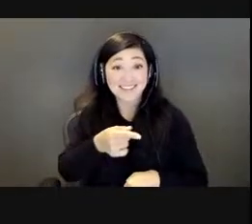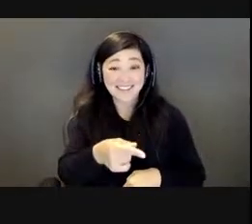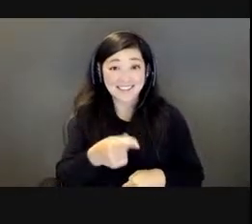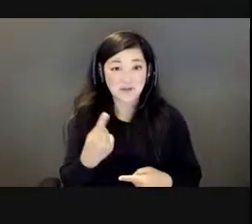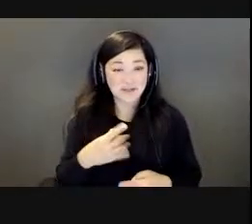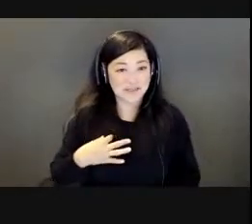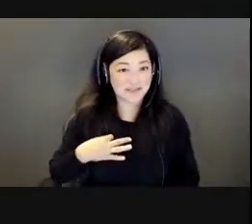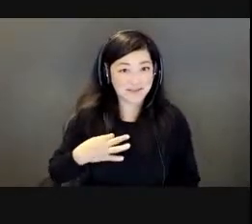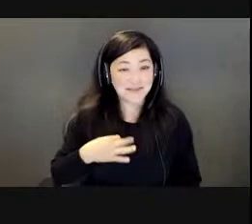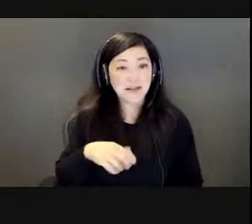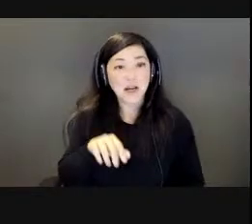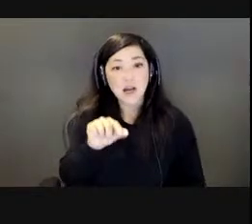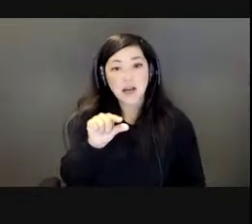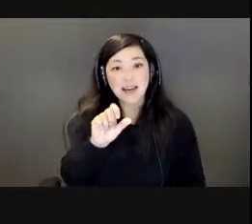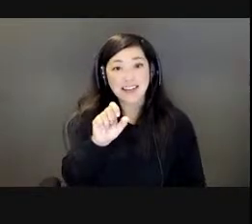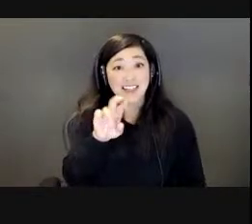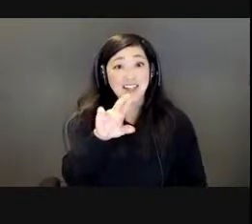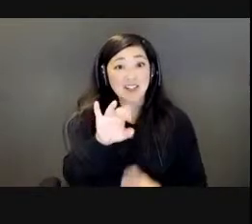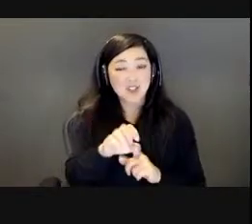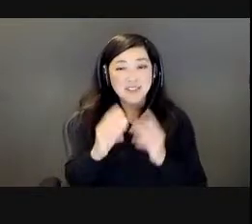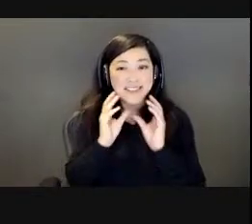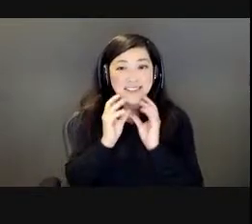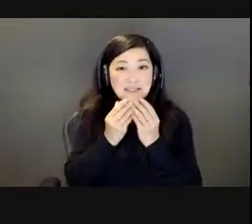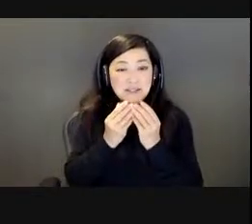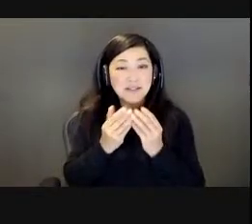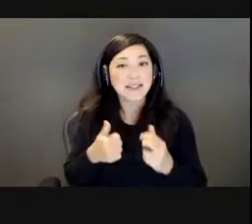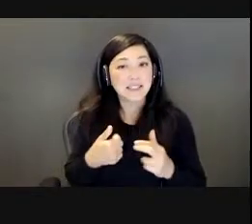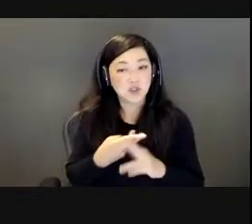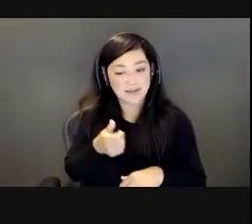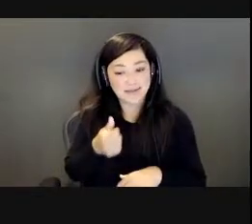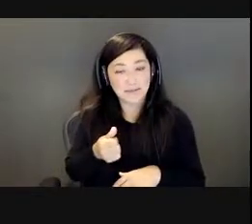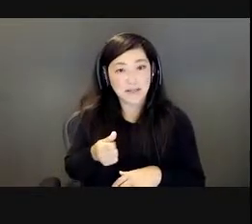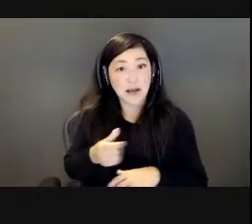smile, goatee, and uses a power chair for mobility.